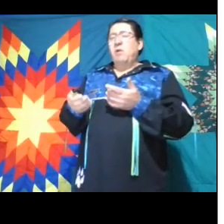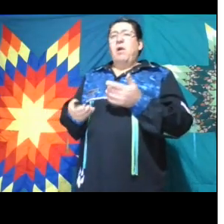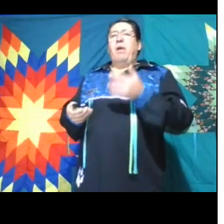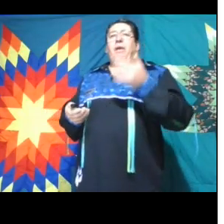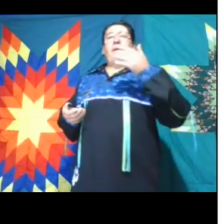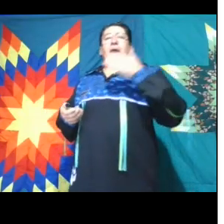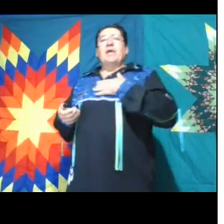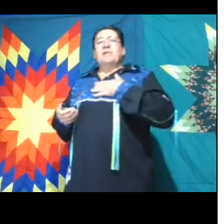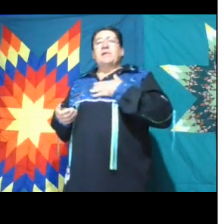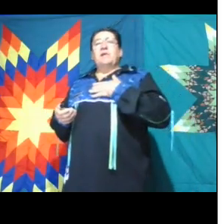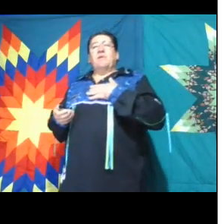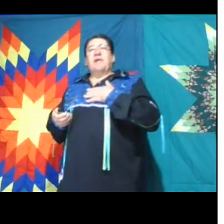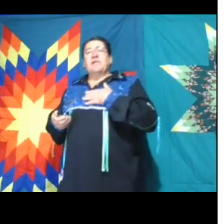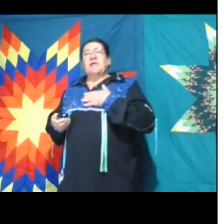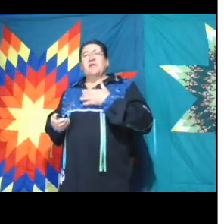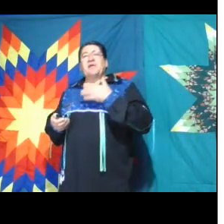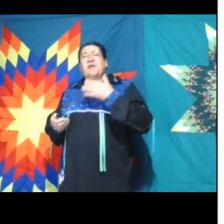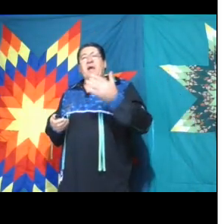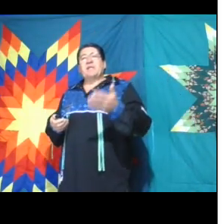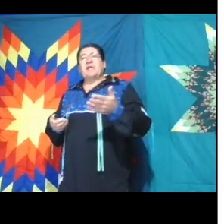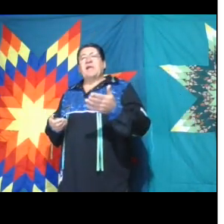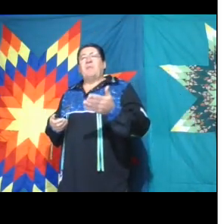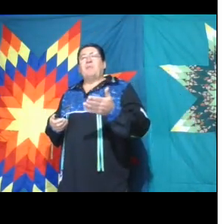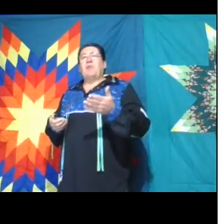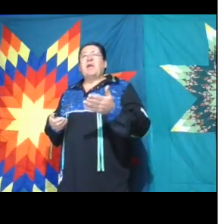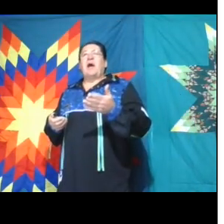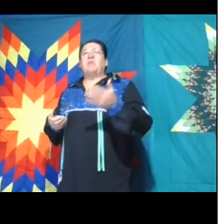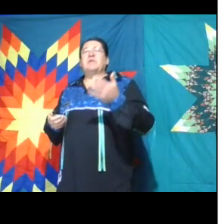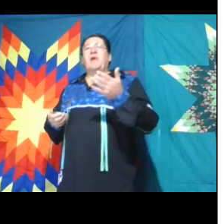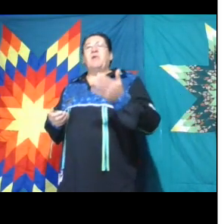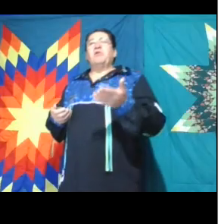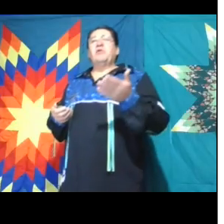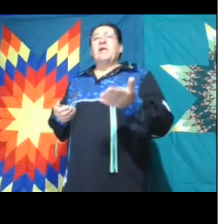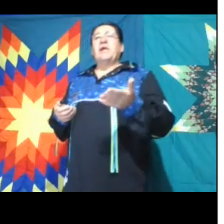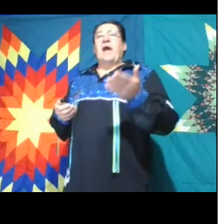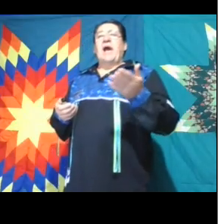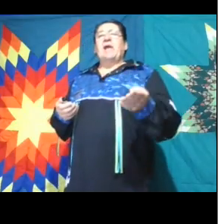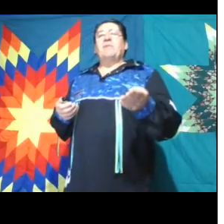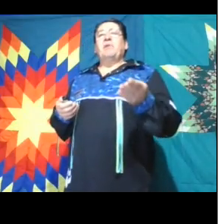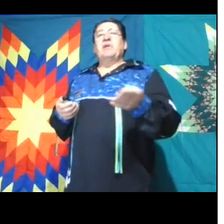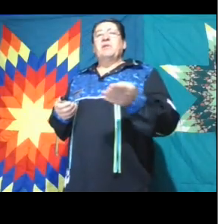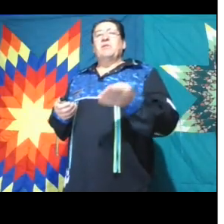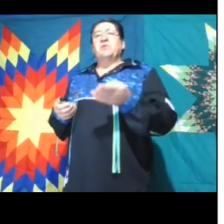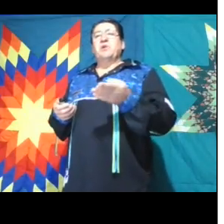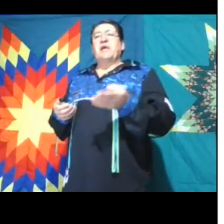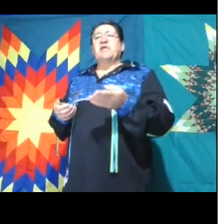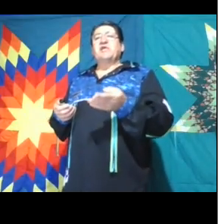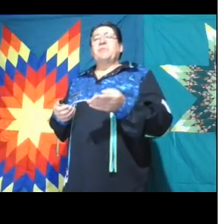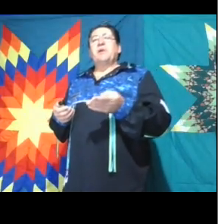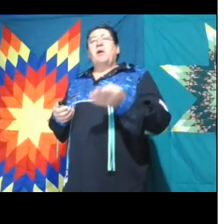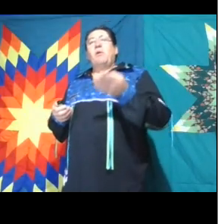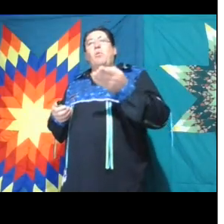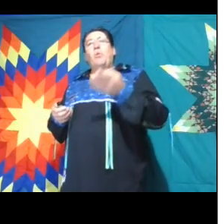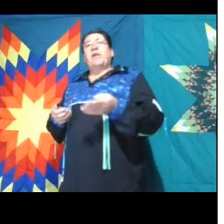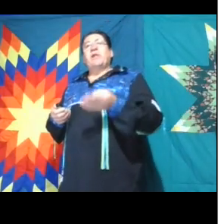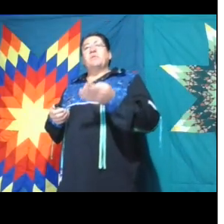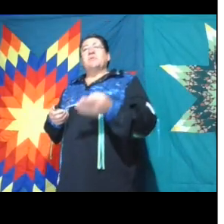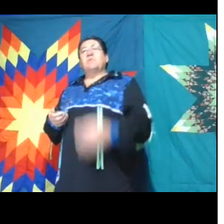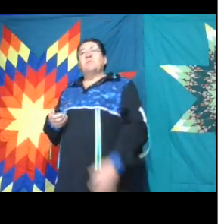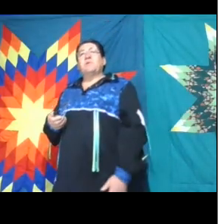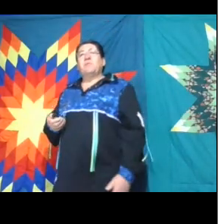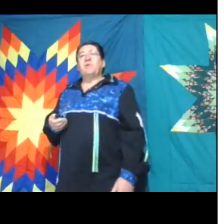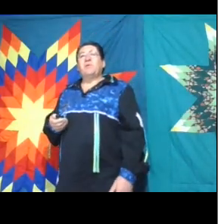So as an organization, as a company, I would start looking at building those relationships with